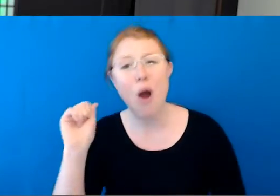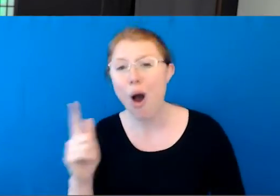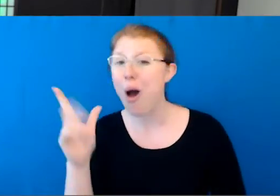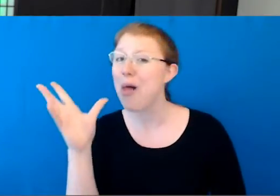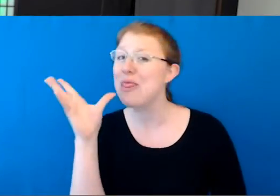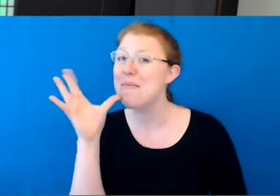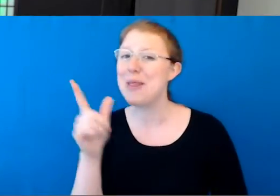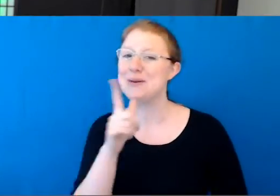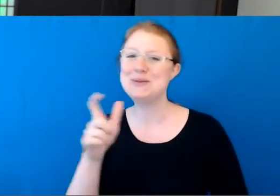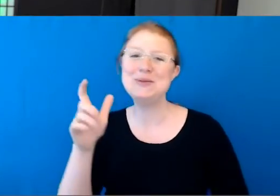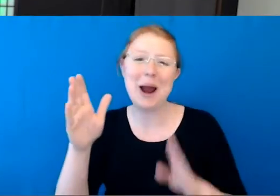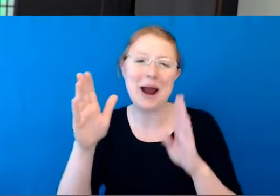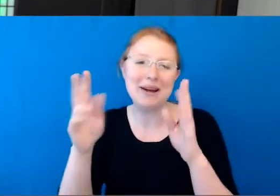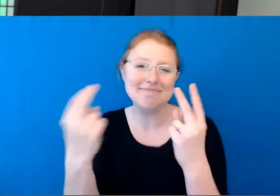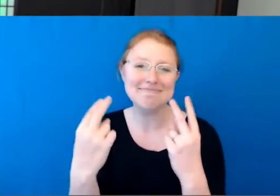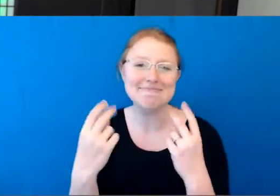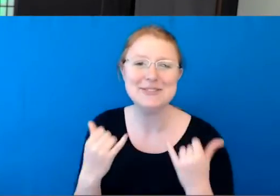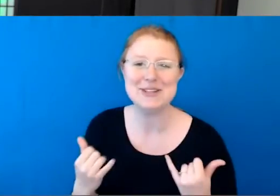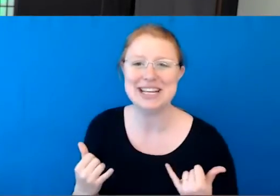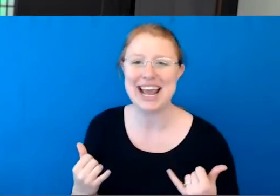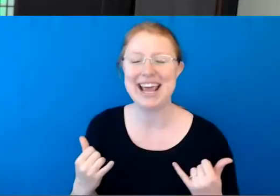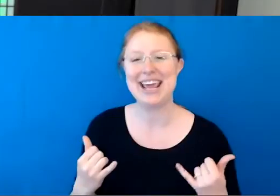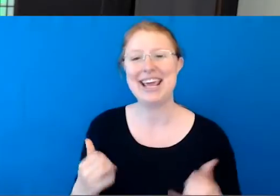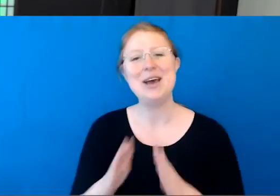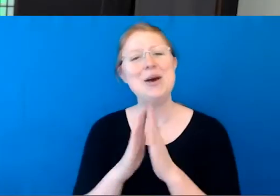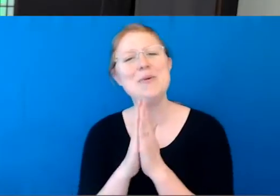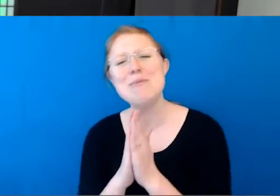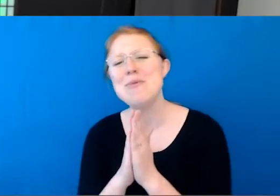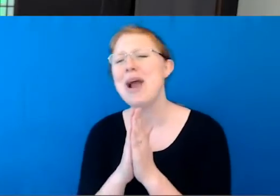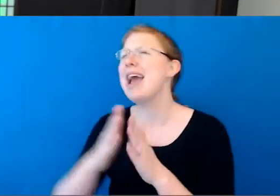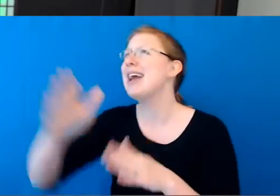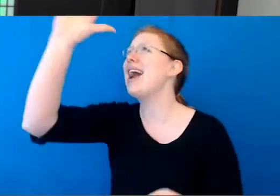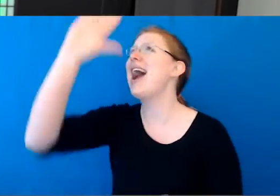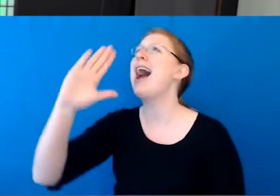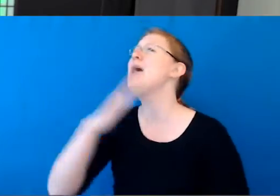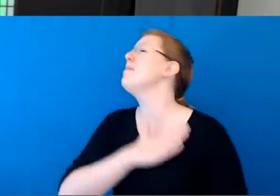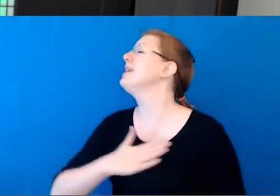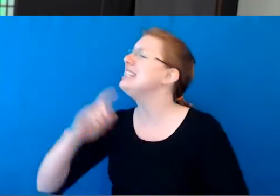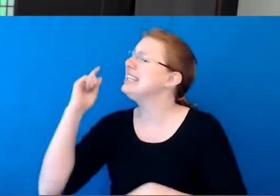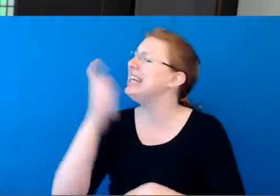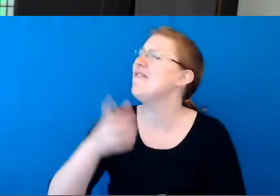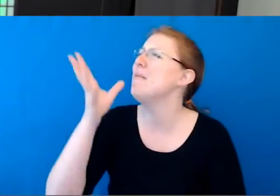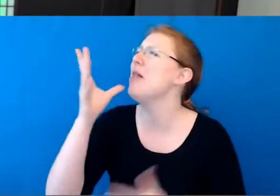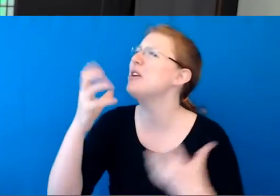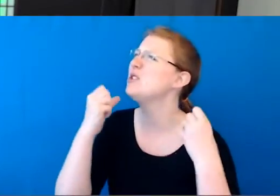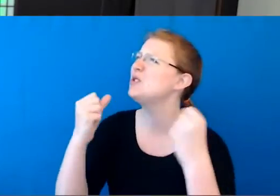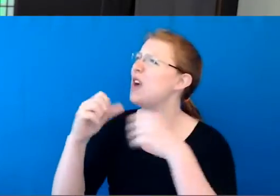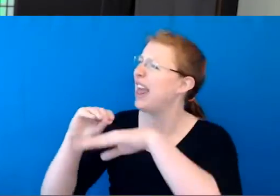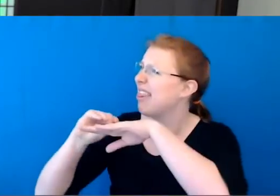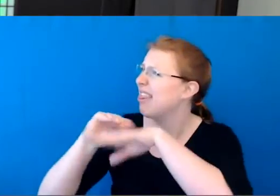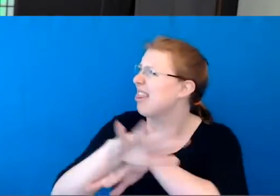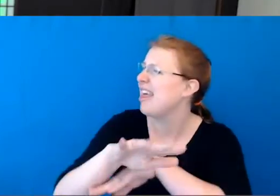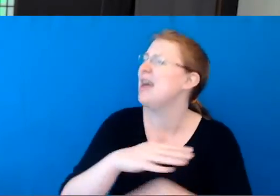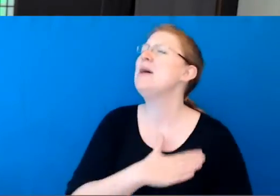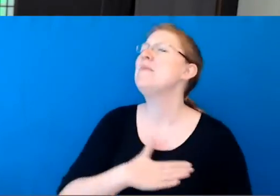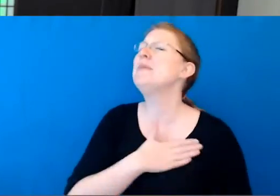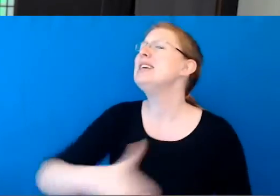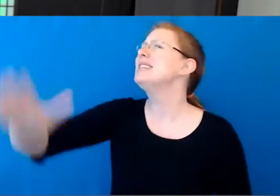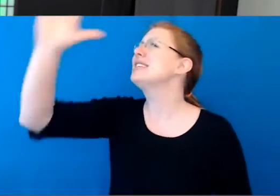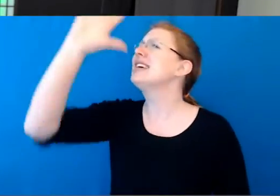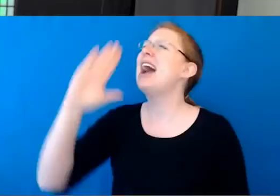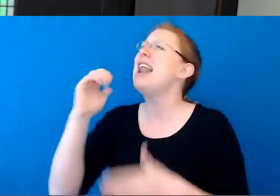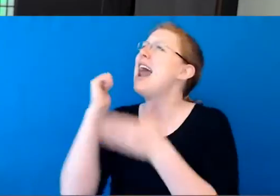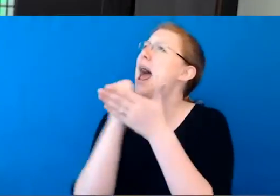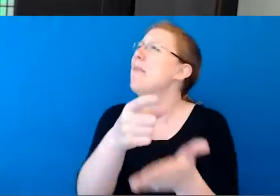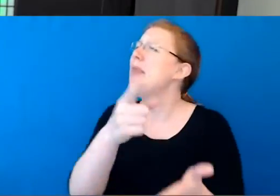are listening today. We pray that you would continue to strengthen them. Lord, that you would use this time to just speak to